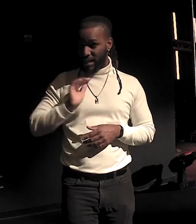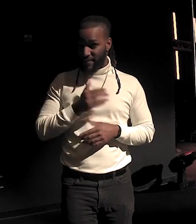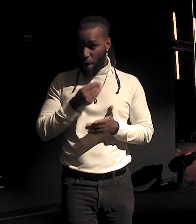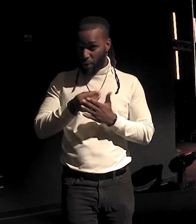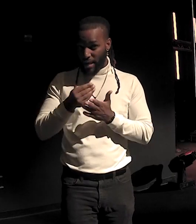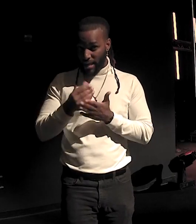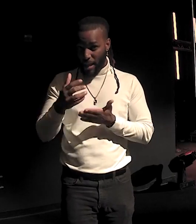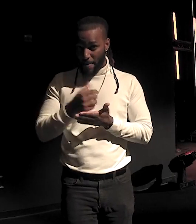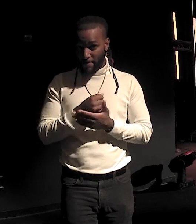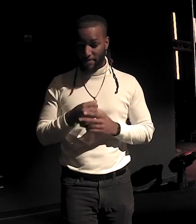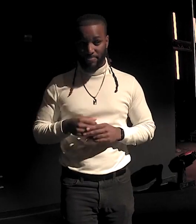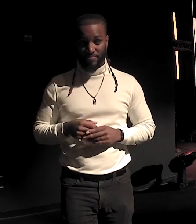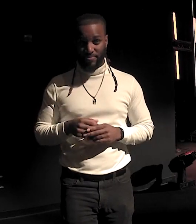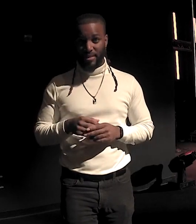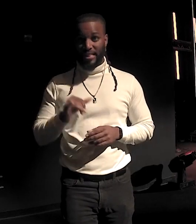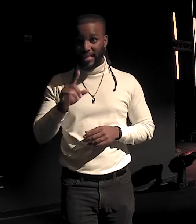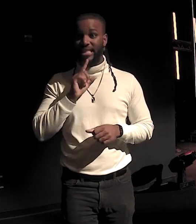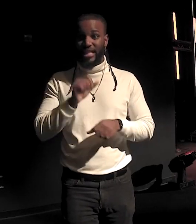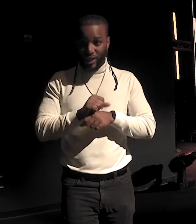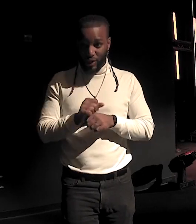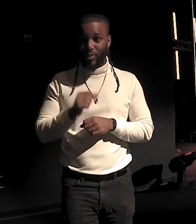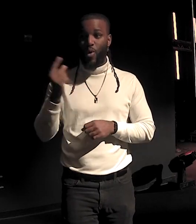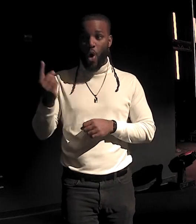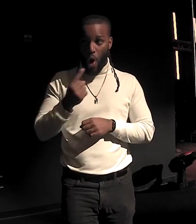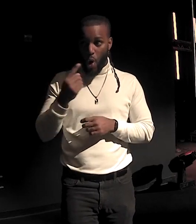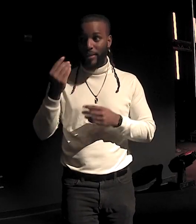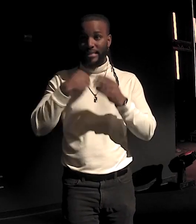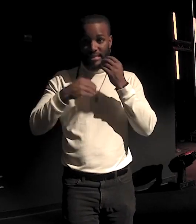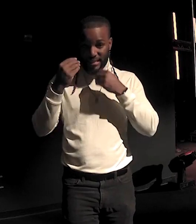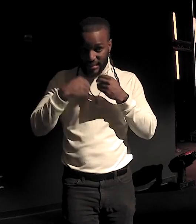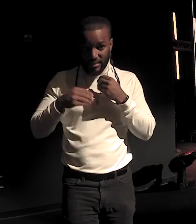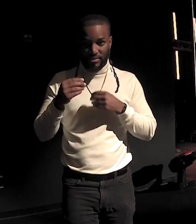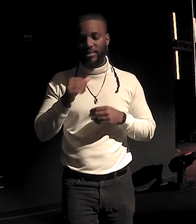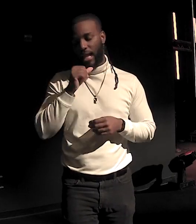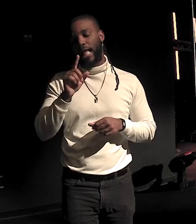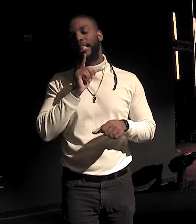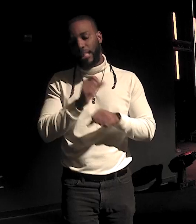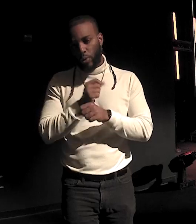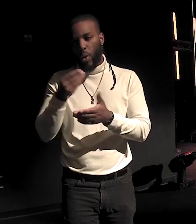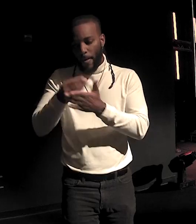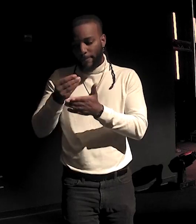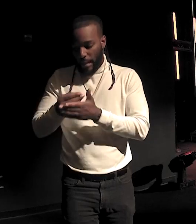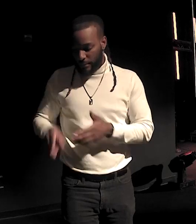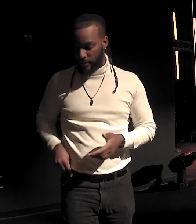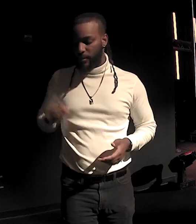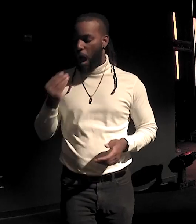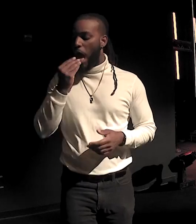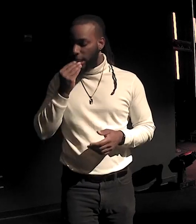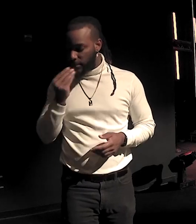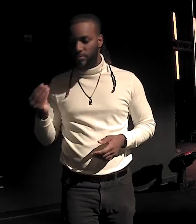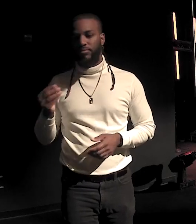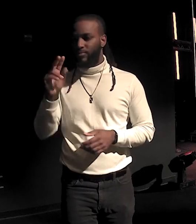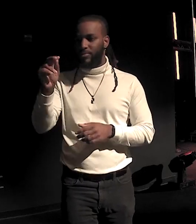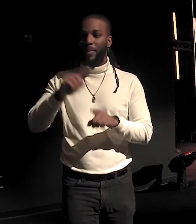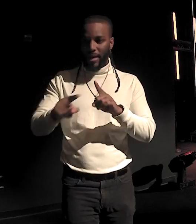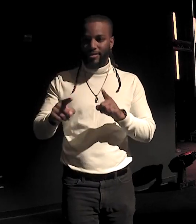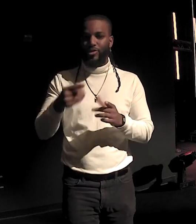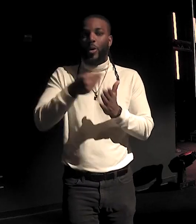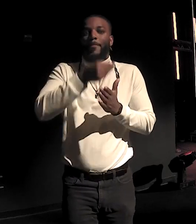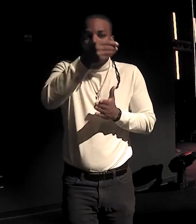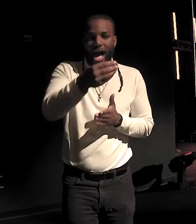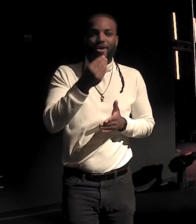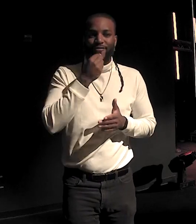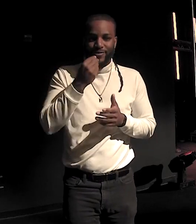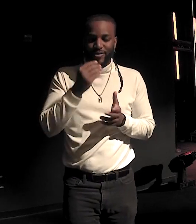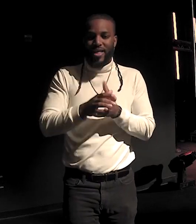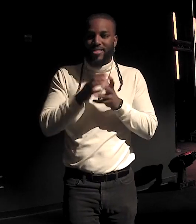income? Like, that's literally, we're always eating it. Not literal money, but you're eating all the food, and that is eating